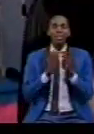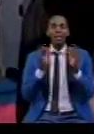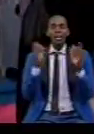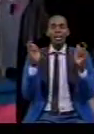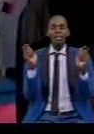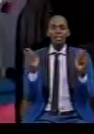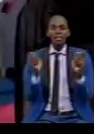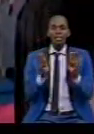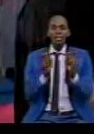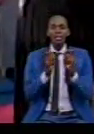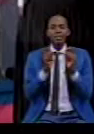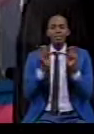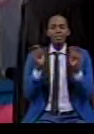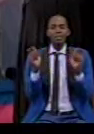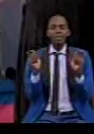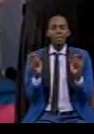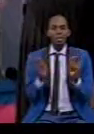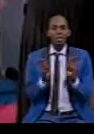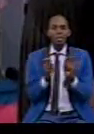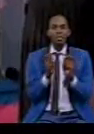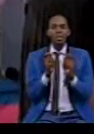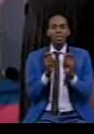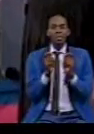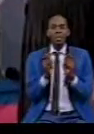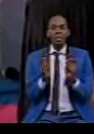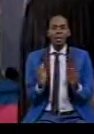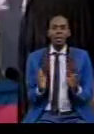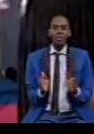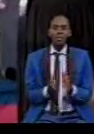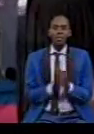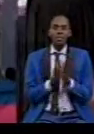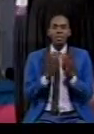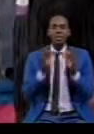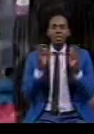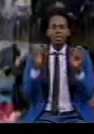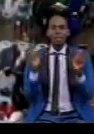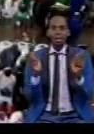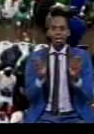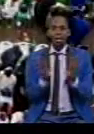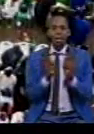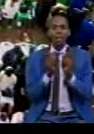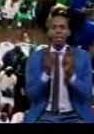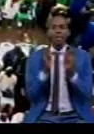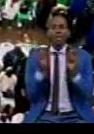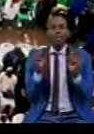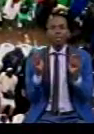do also. Because he's going to the Father.